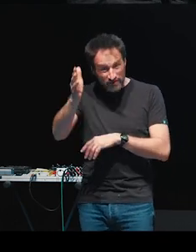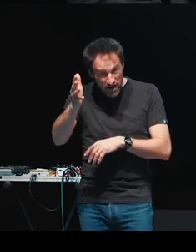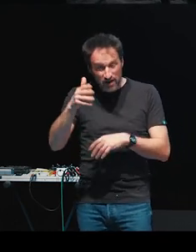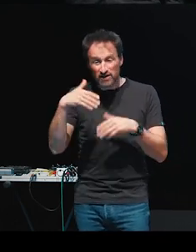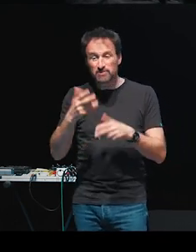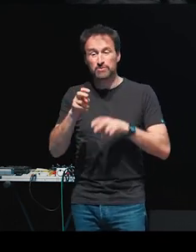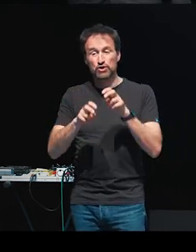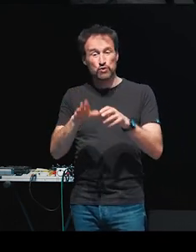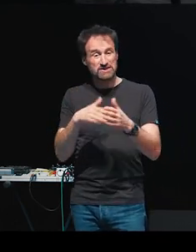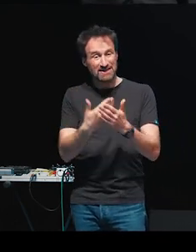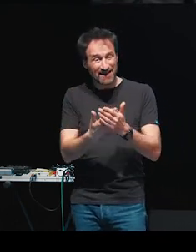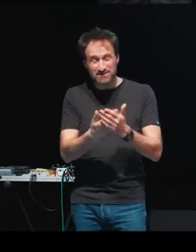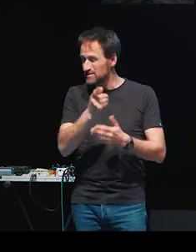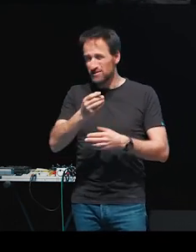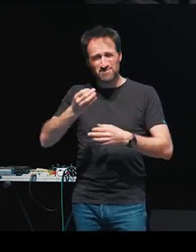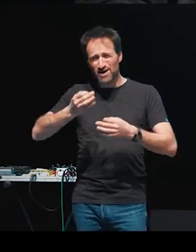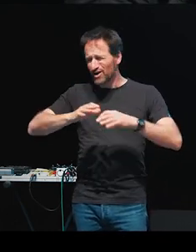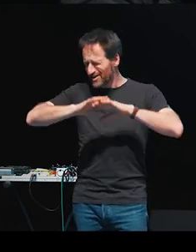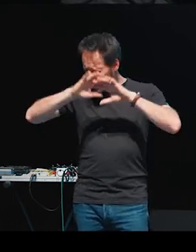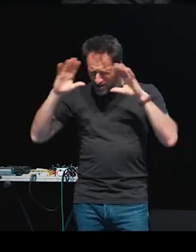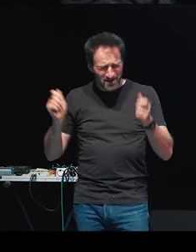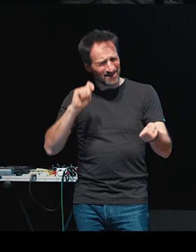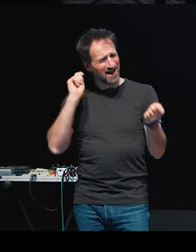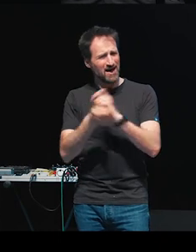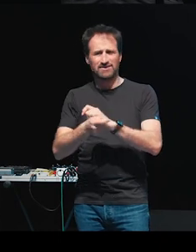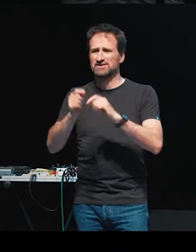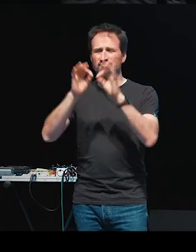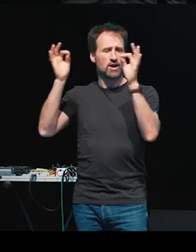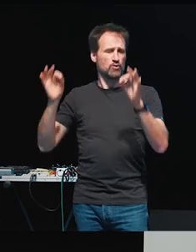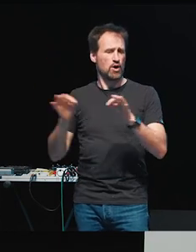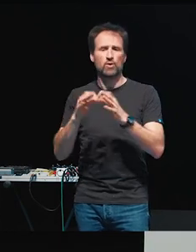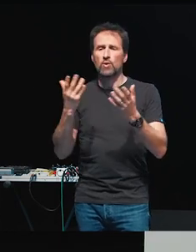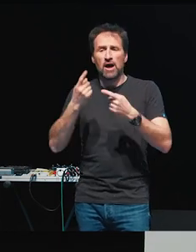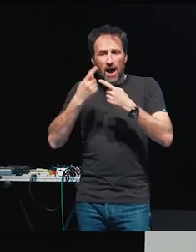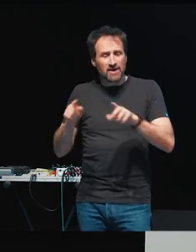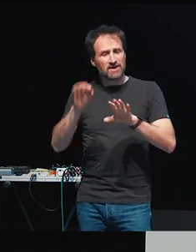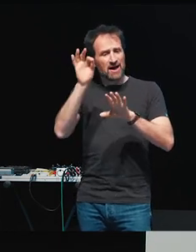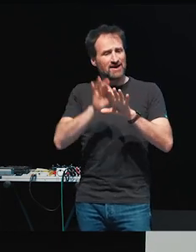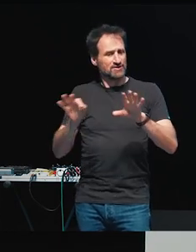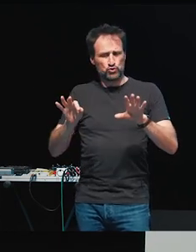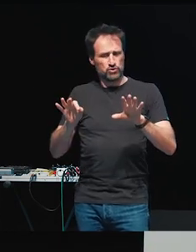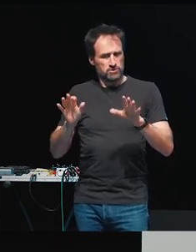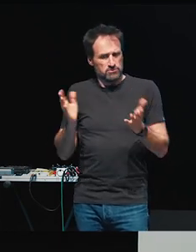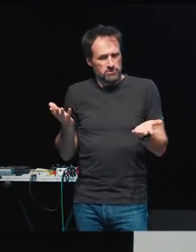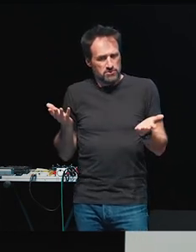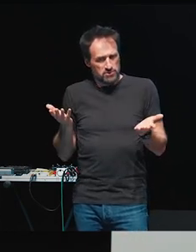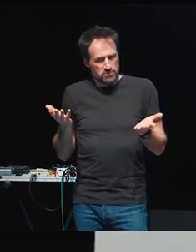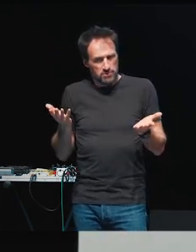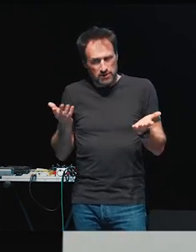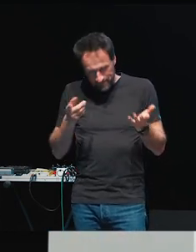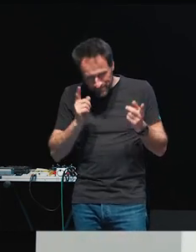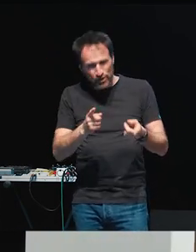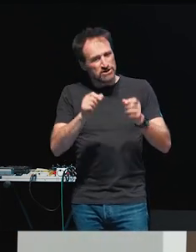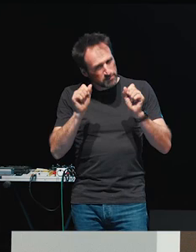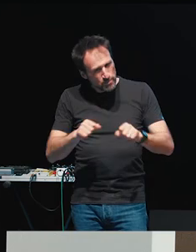that needs a completely different framework or a completely different architecture style. So having the possibility